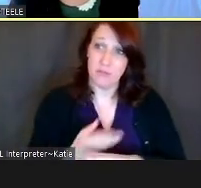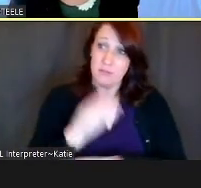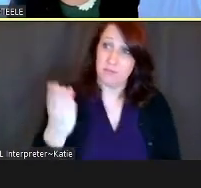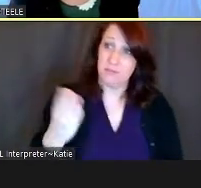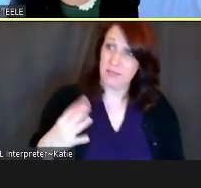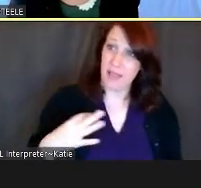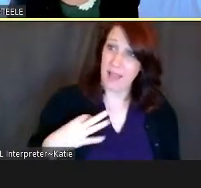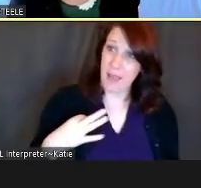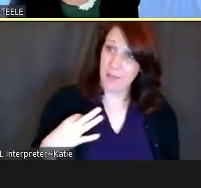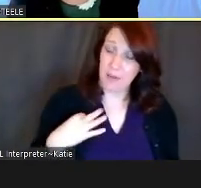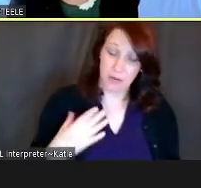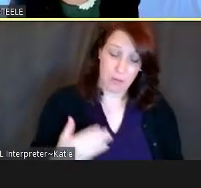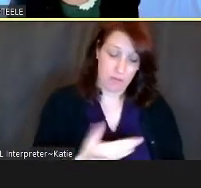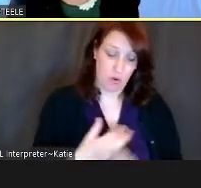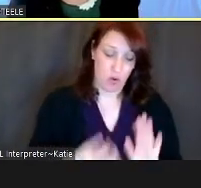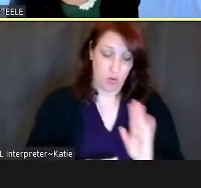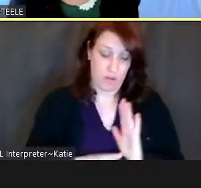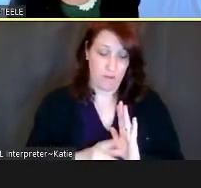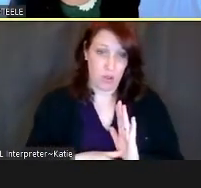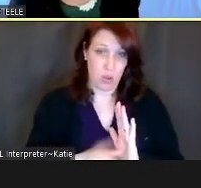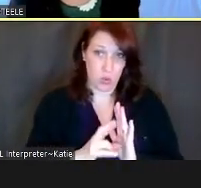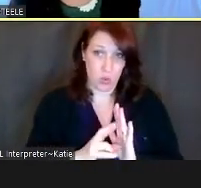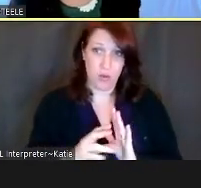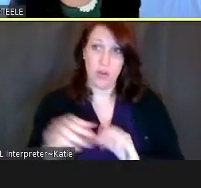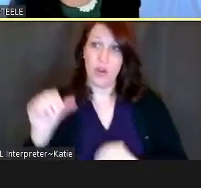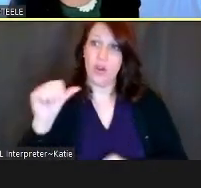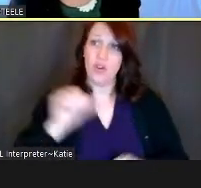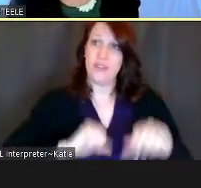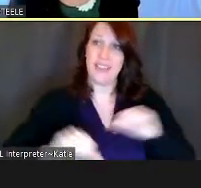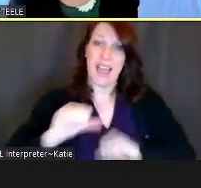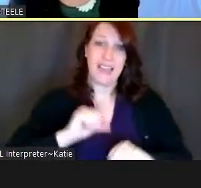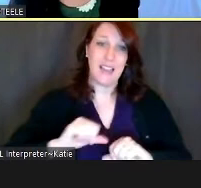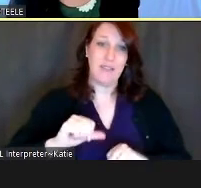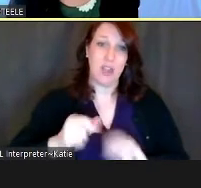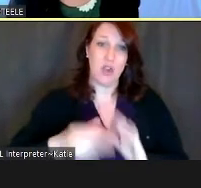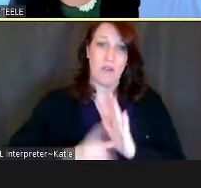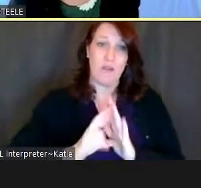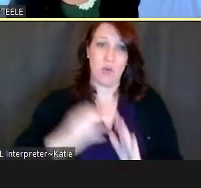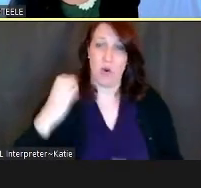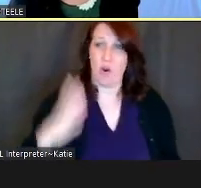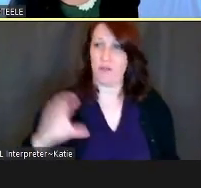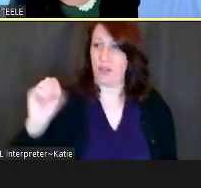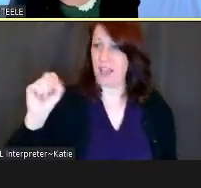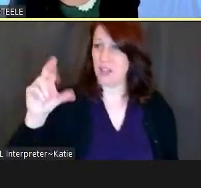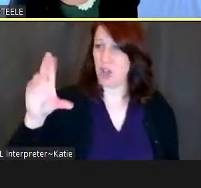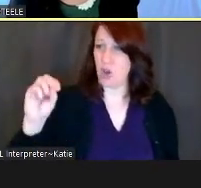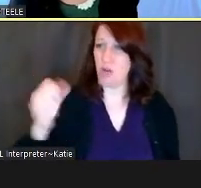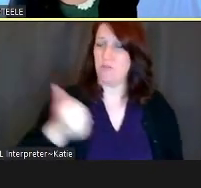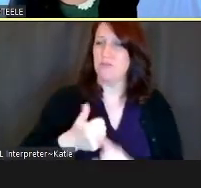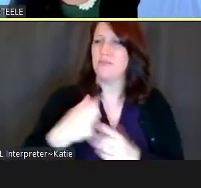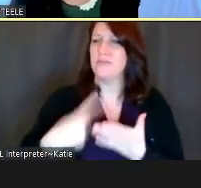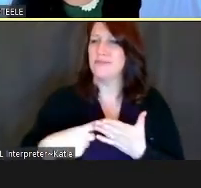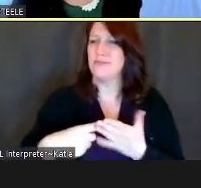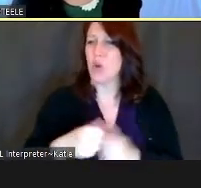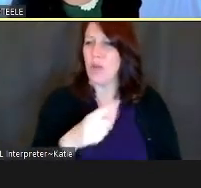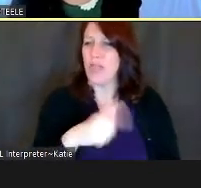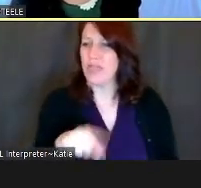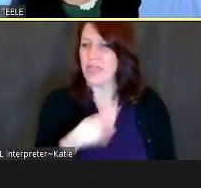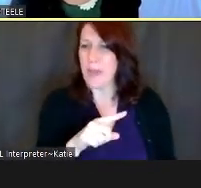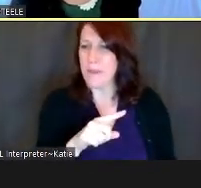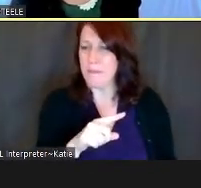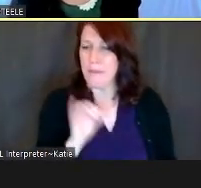application before the review, your scientific review officer is the person that you talk to, and they can help you understand that